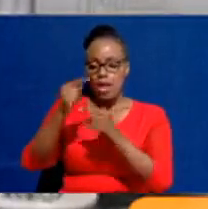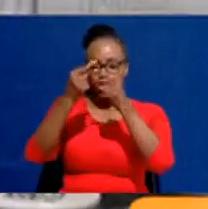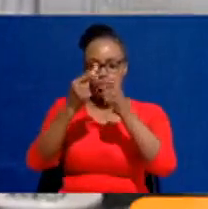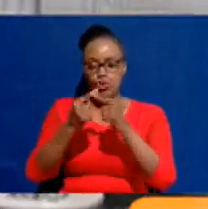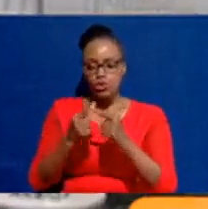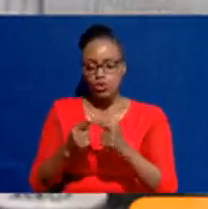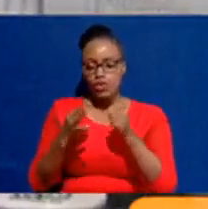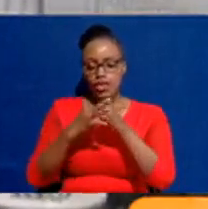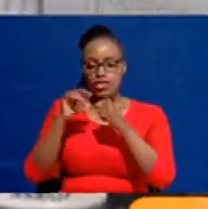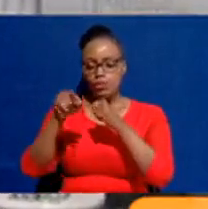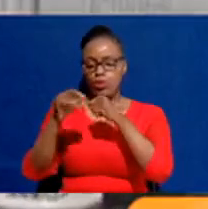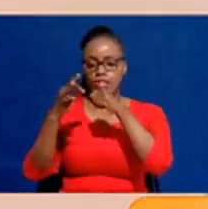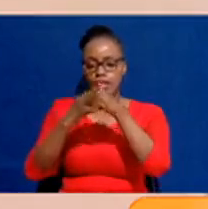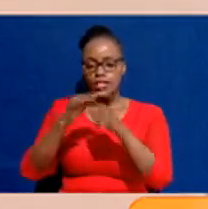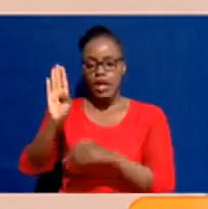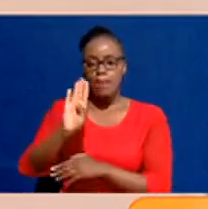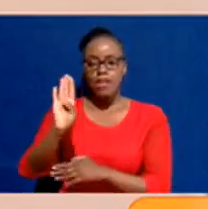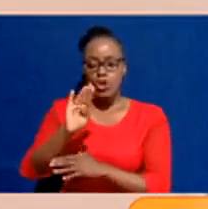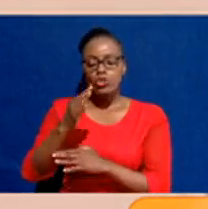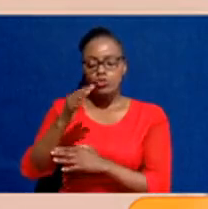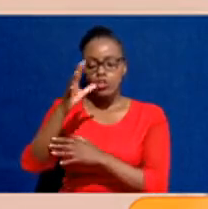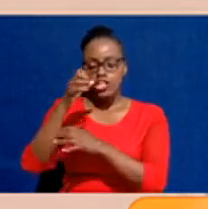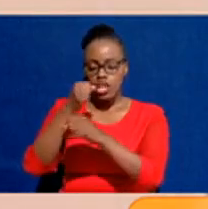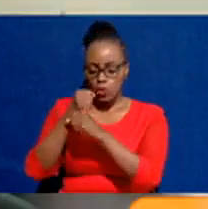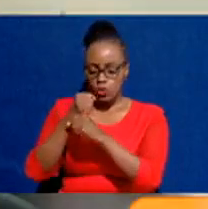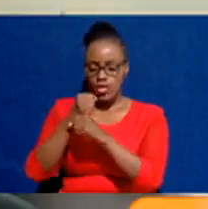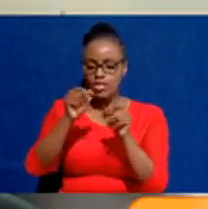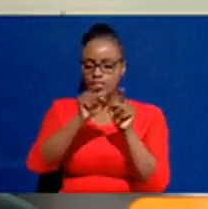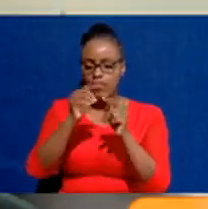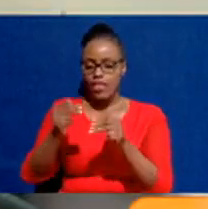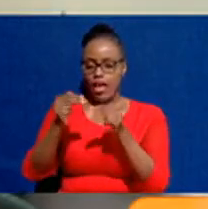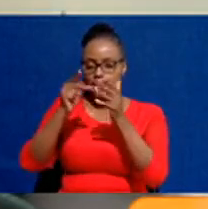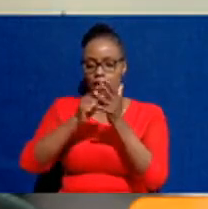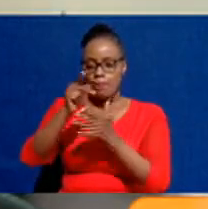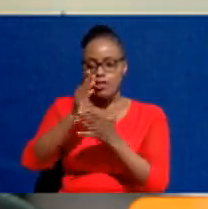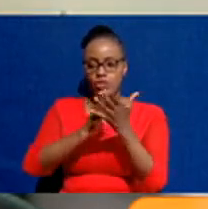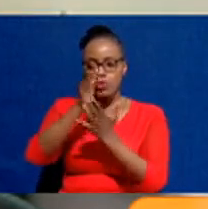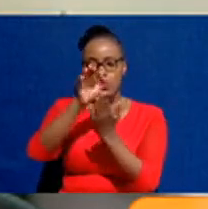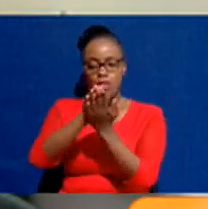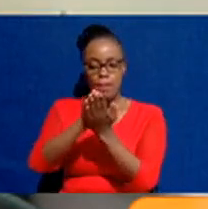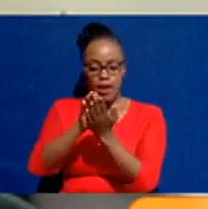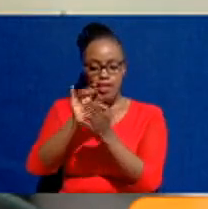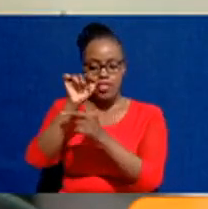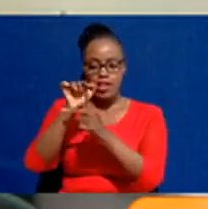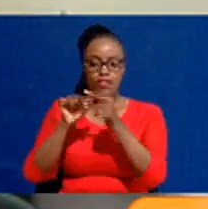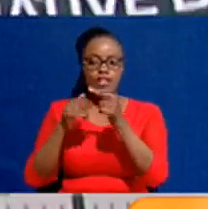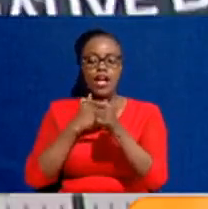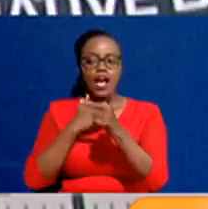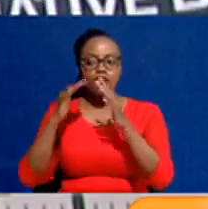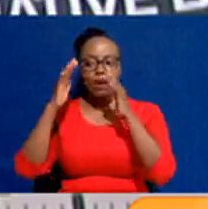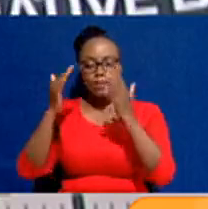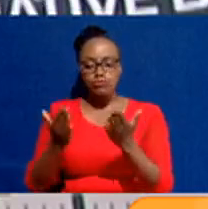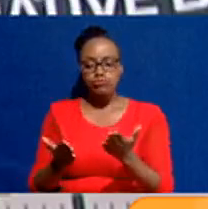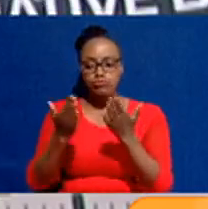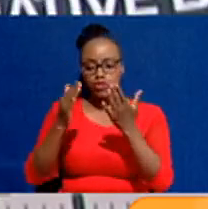total of 8.8 billion shillings to shareholders, the highest ever paid by the bank. The dividend marks a big boost